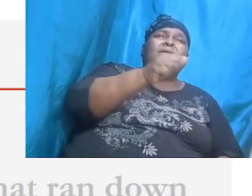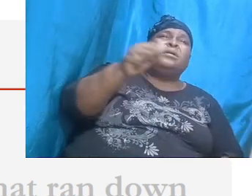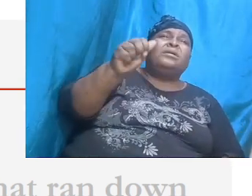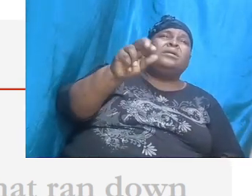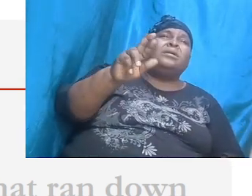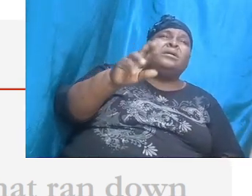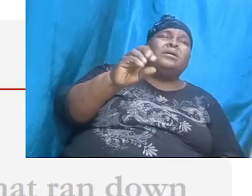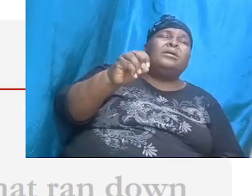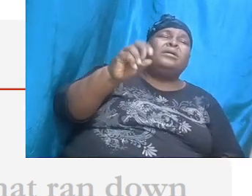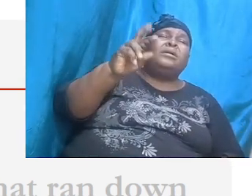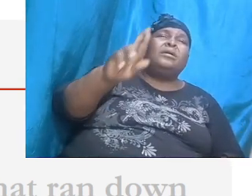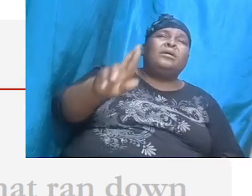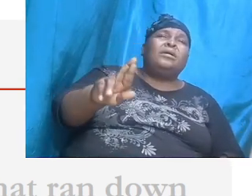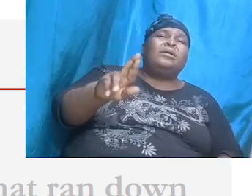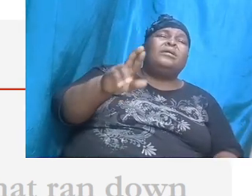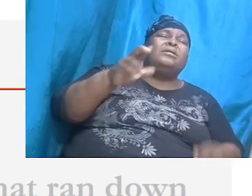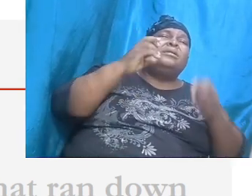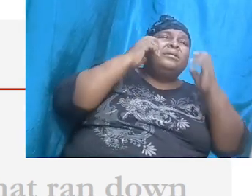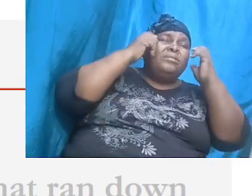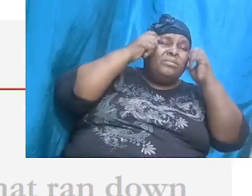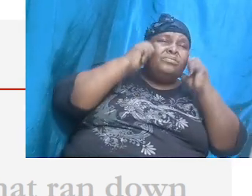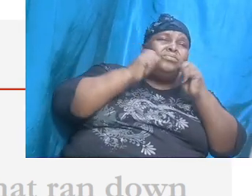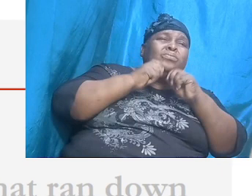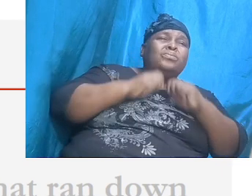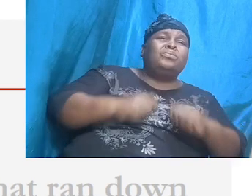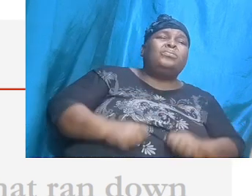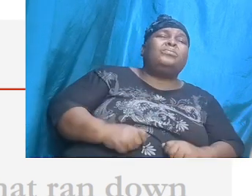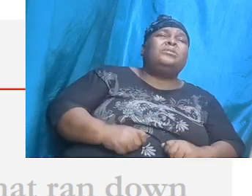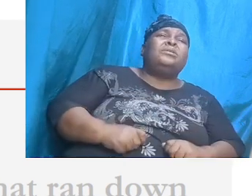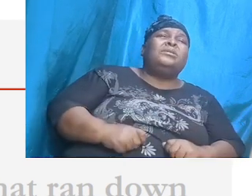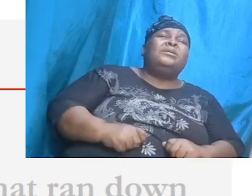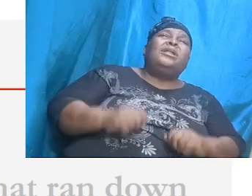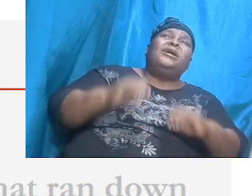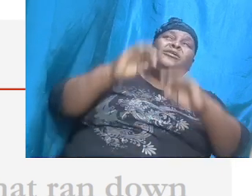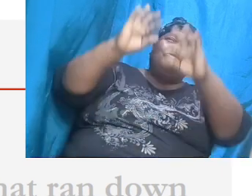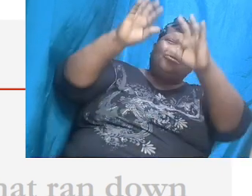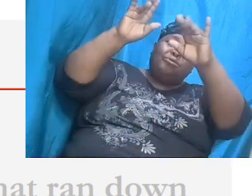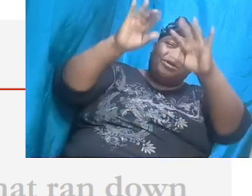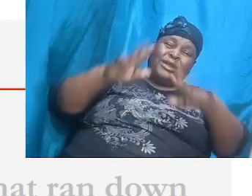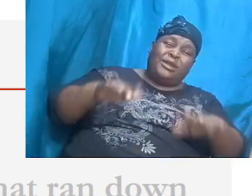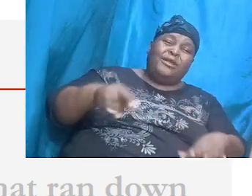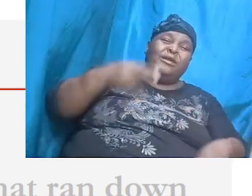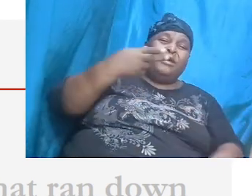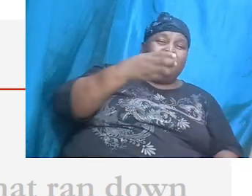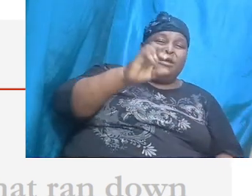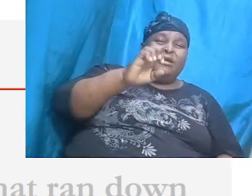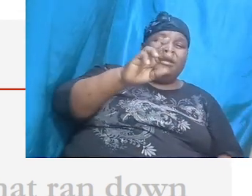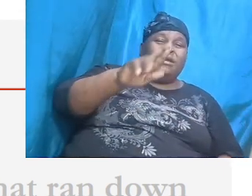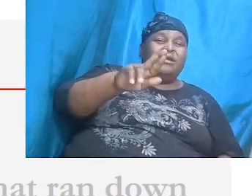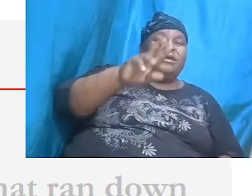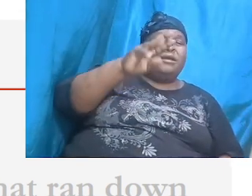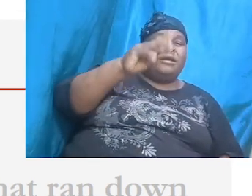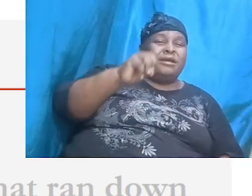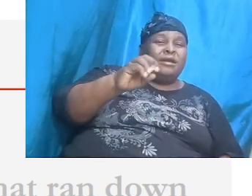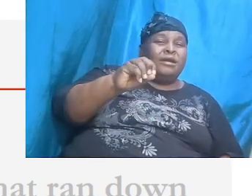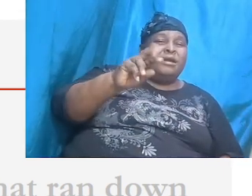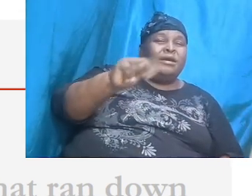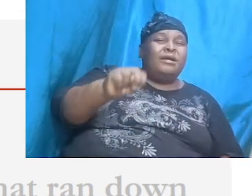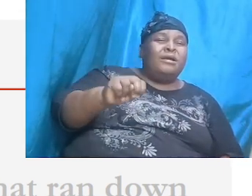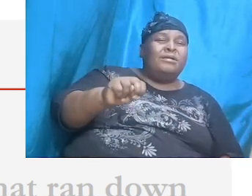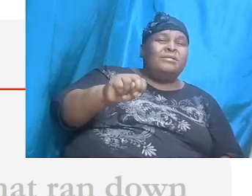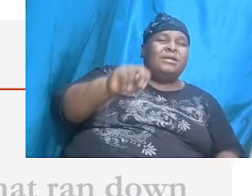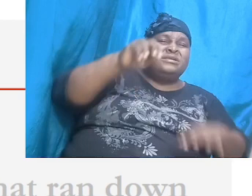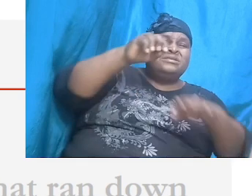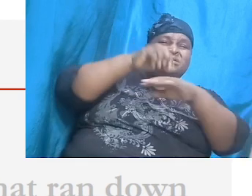used another simile. He said it is like the dew of Hermon. As the dew that descend upon the Mount